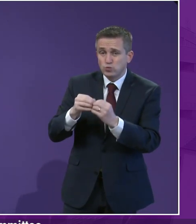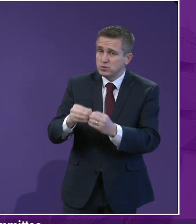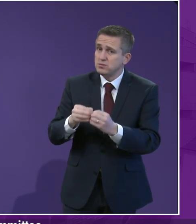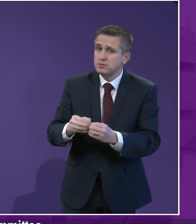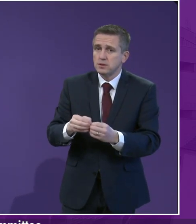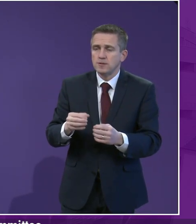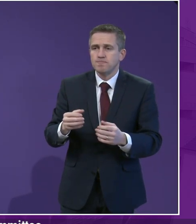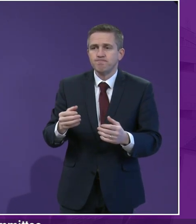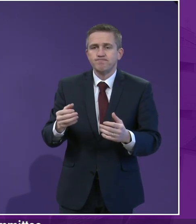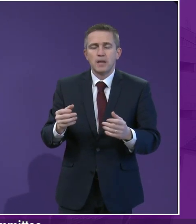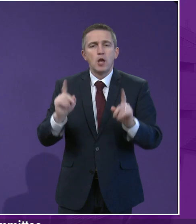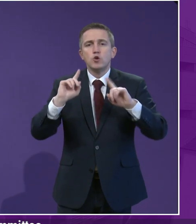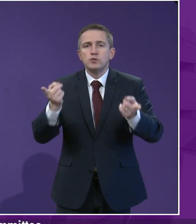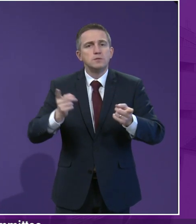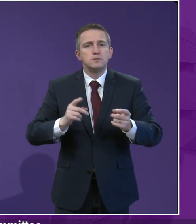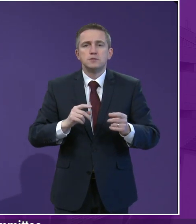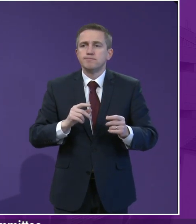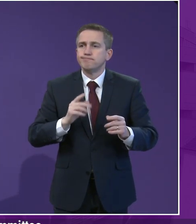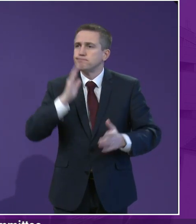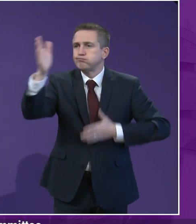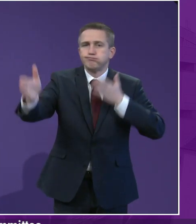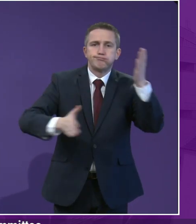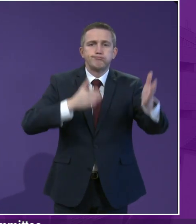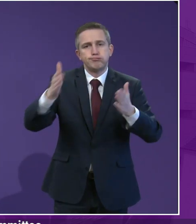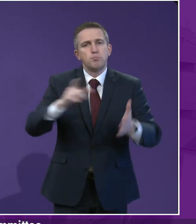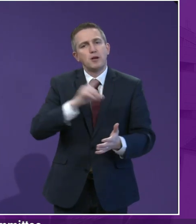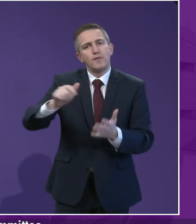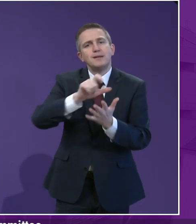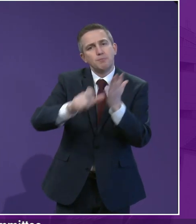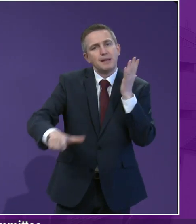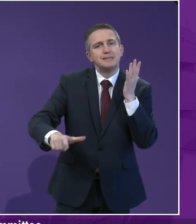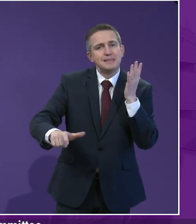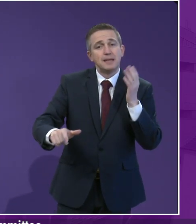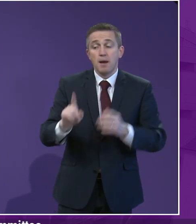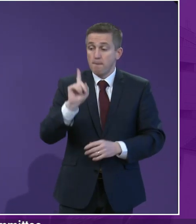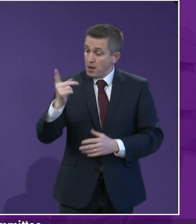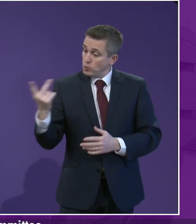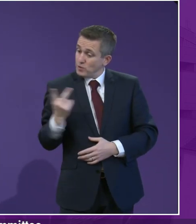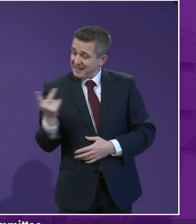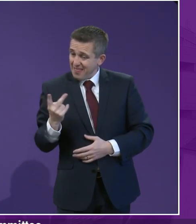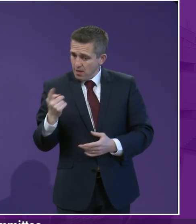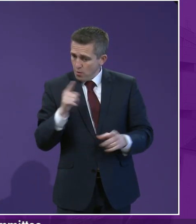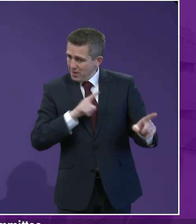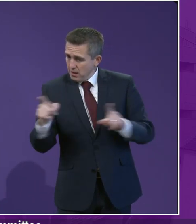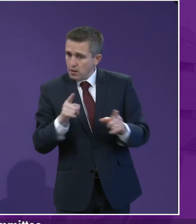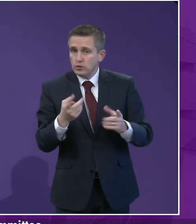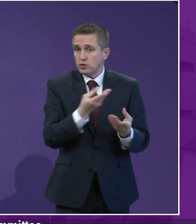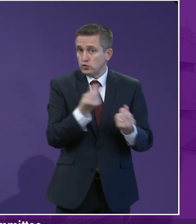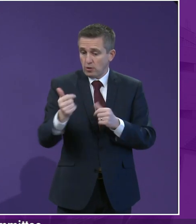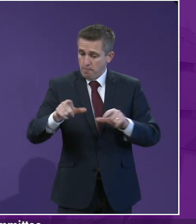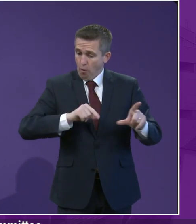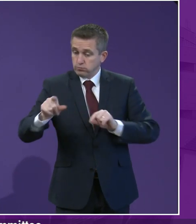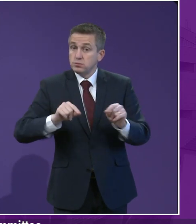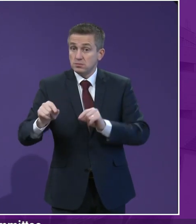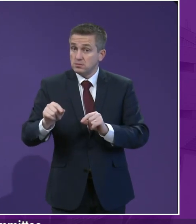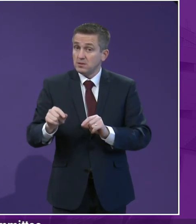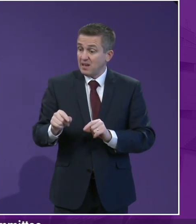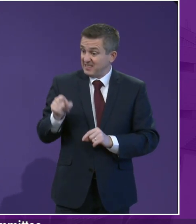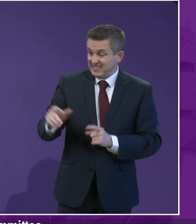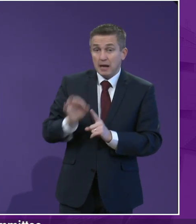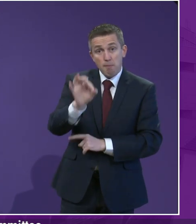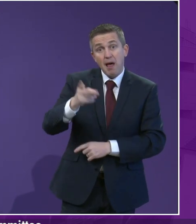do it. And I said, well, you know, let's look for other options, different courses, different institutions. Now, she